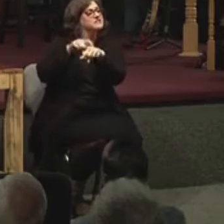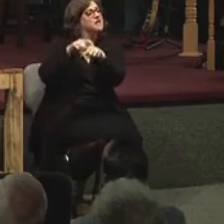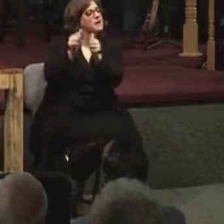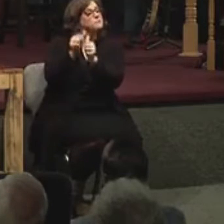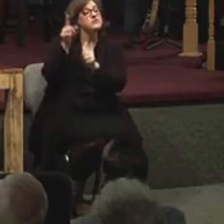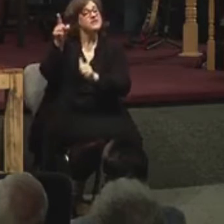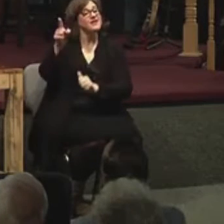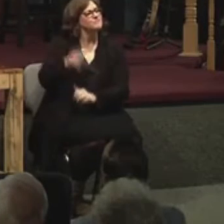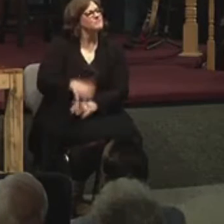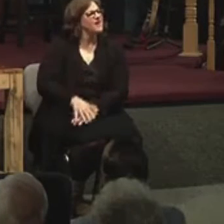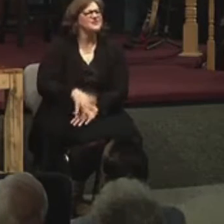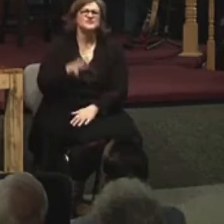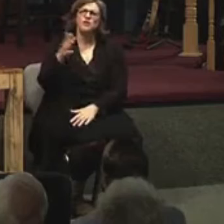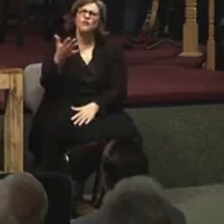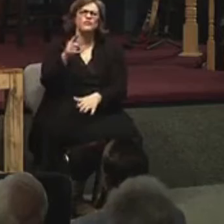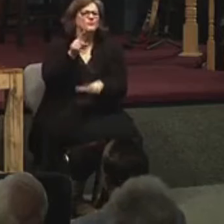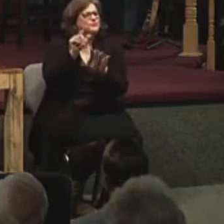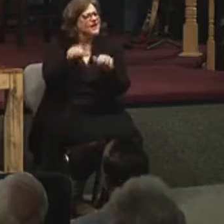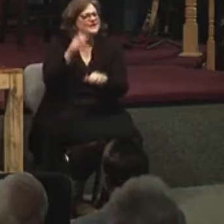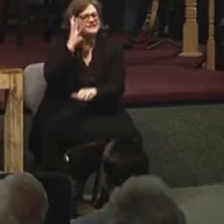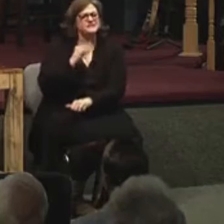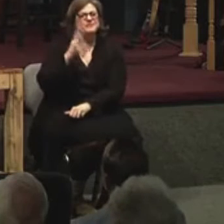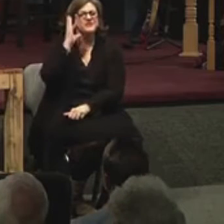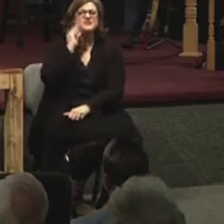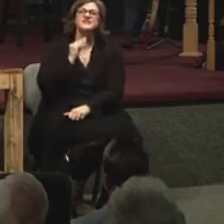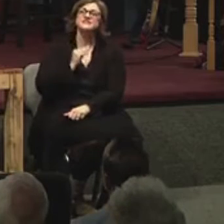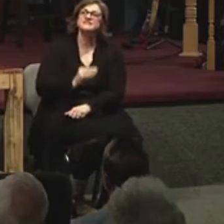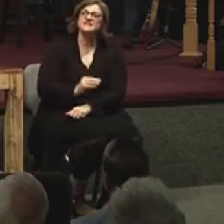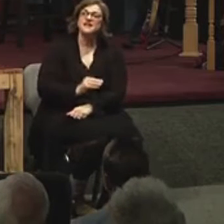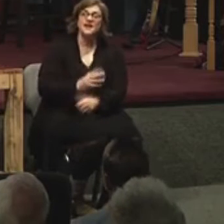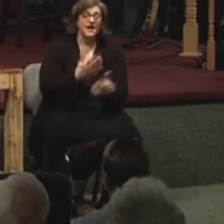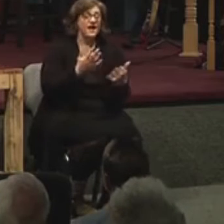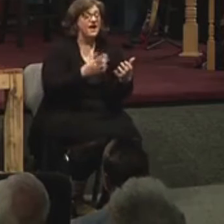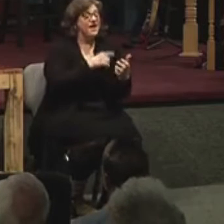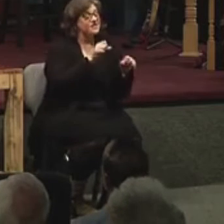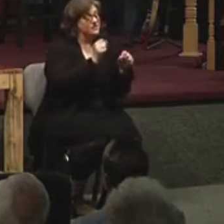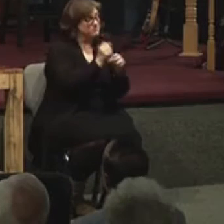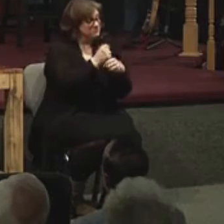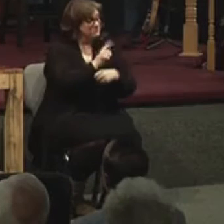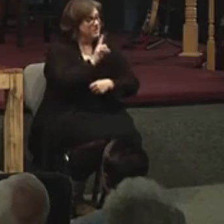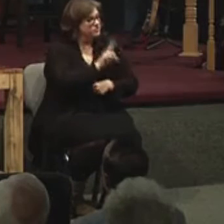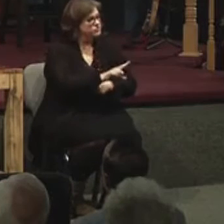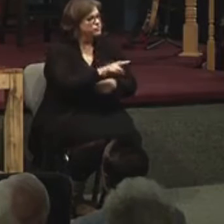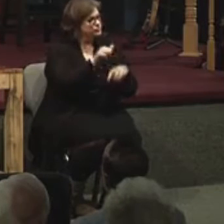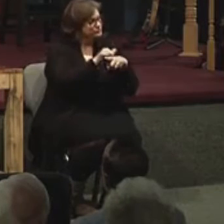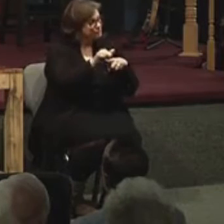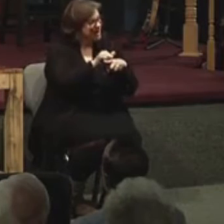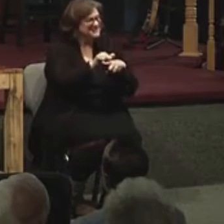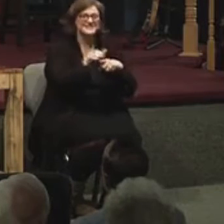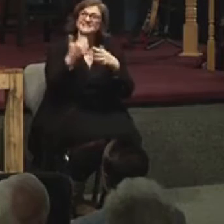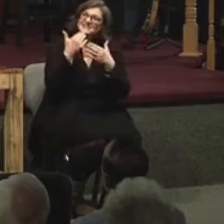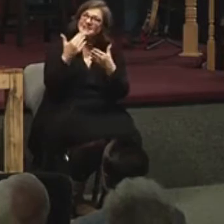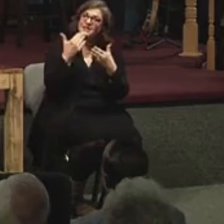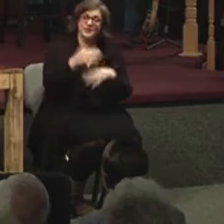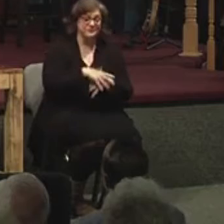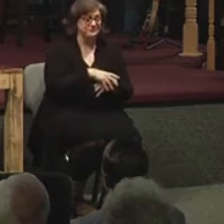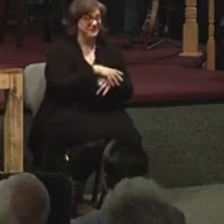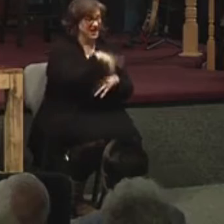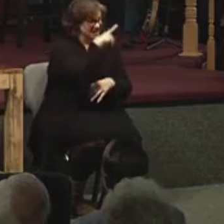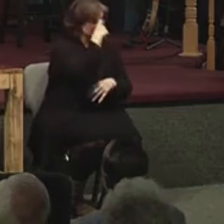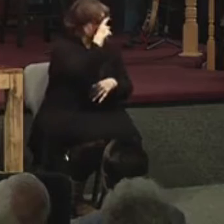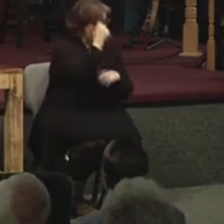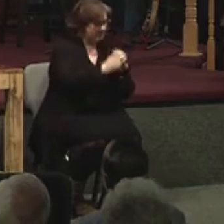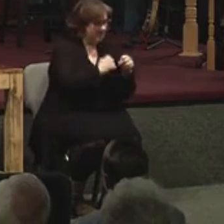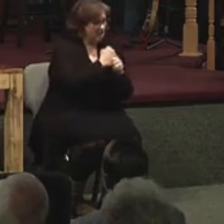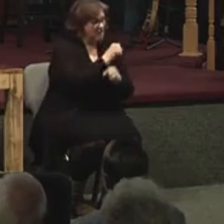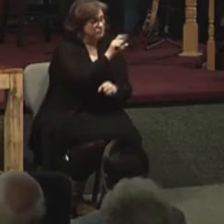Second thing you can do to make room for Jesus is to practice gratitude. The summer of 2018, there were